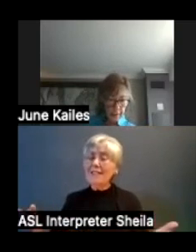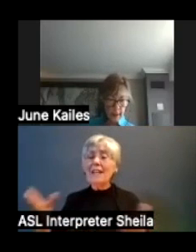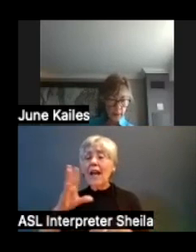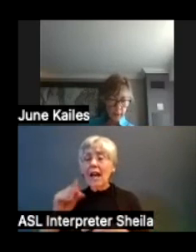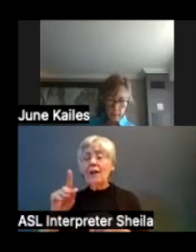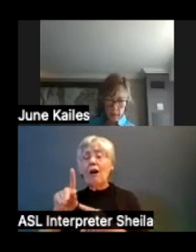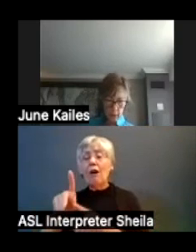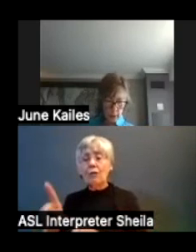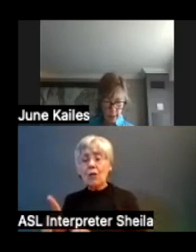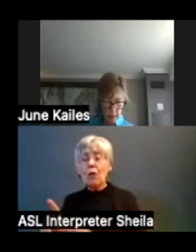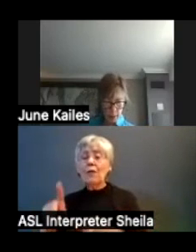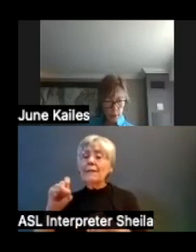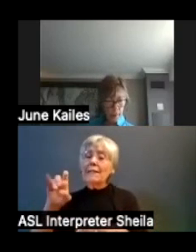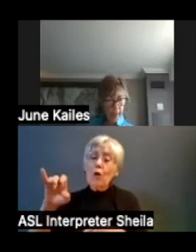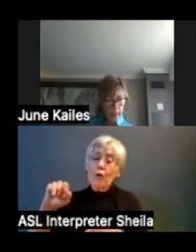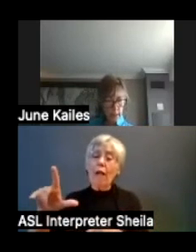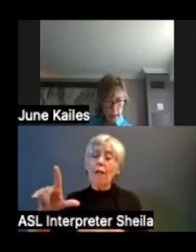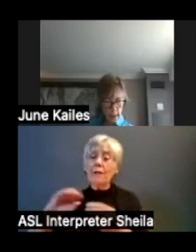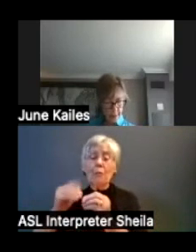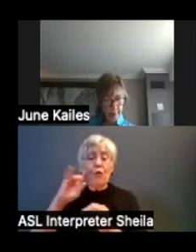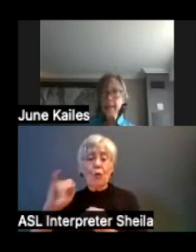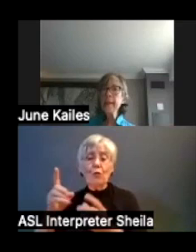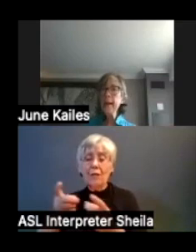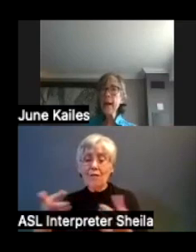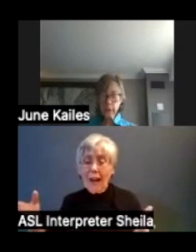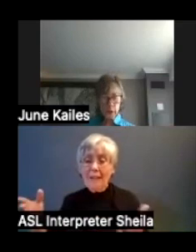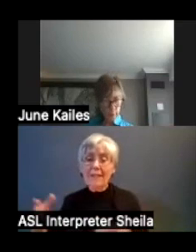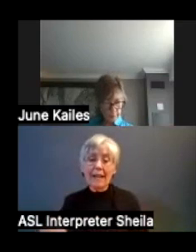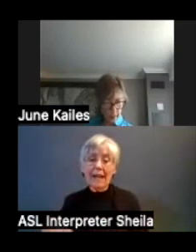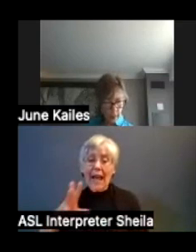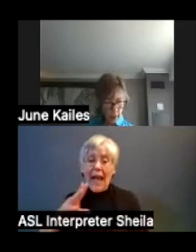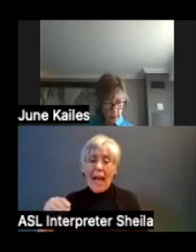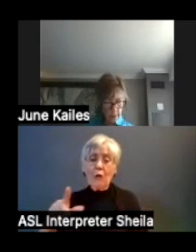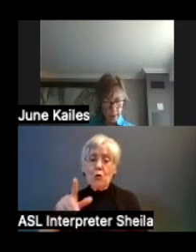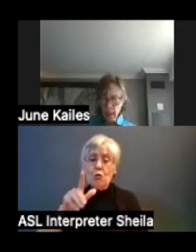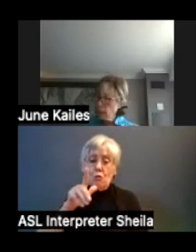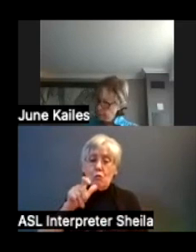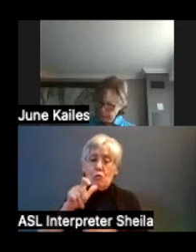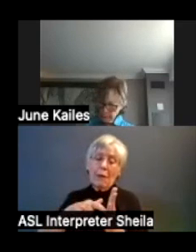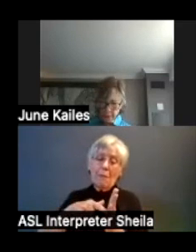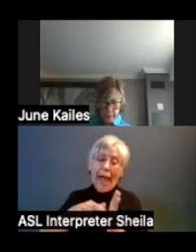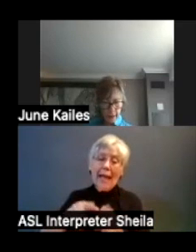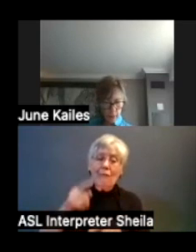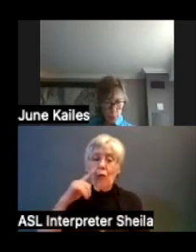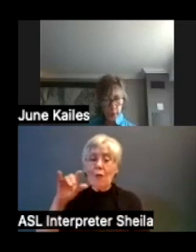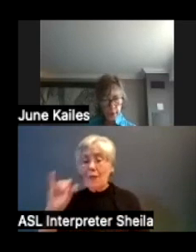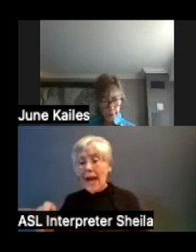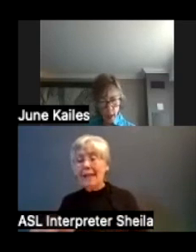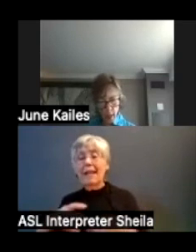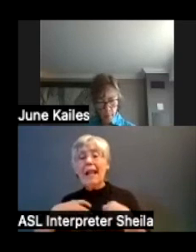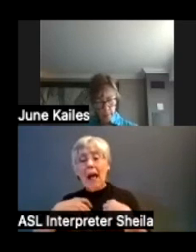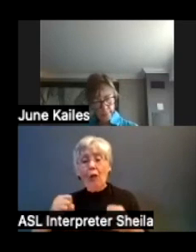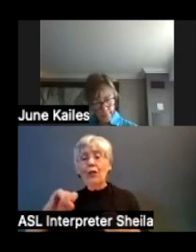device's serial numbers and who the payer is, and health insurance cards, and just some of the